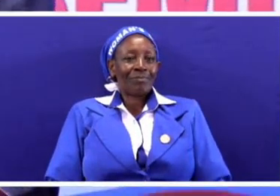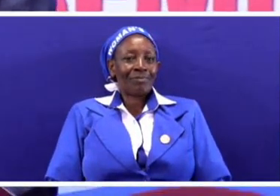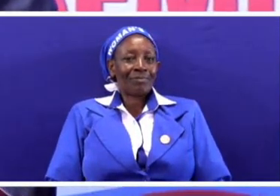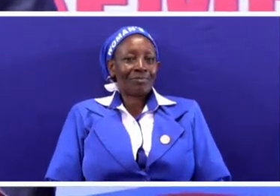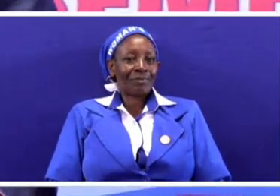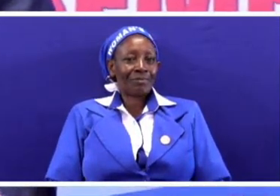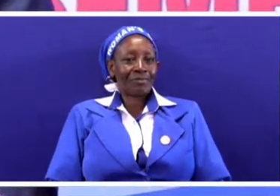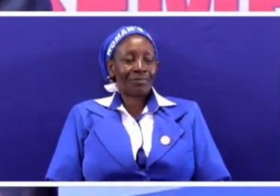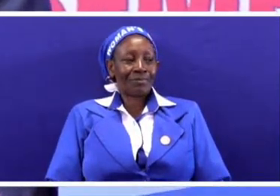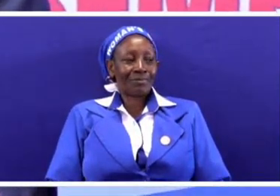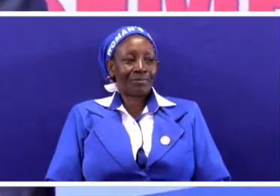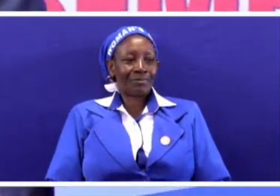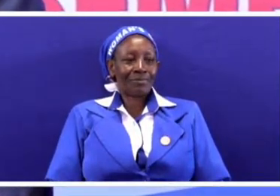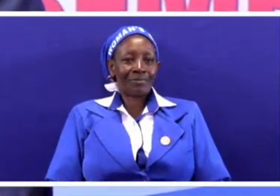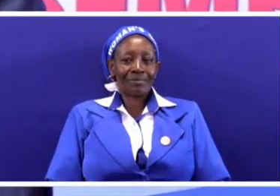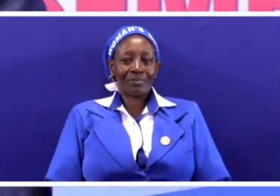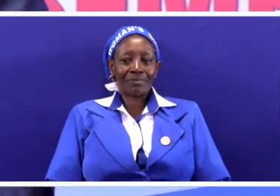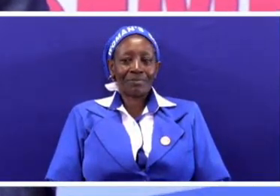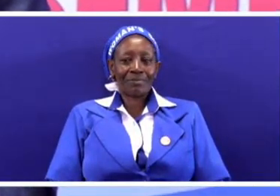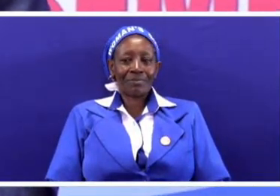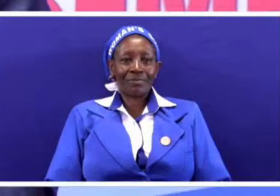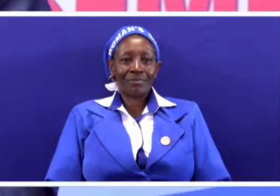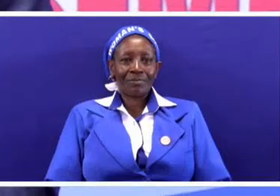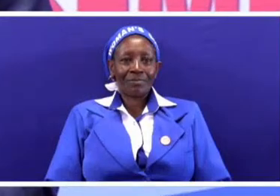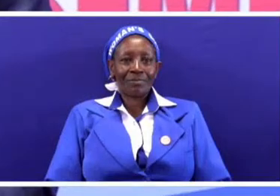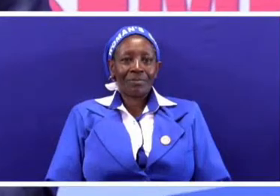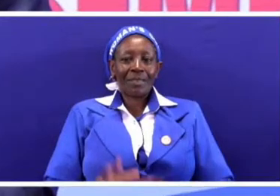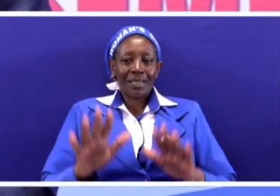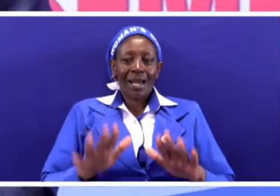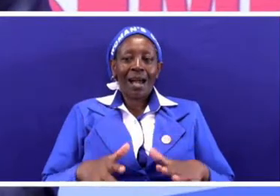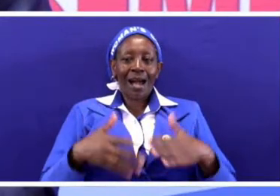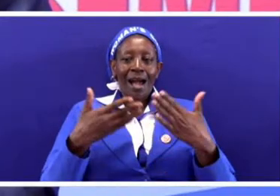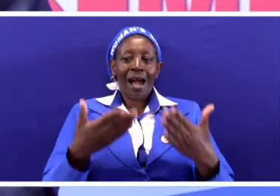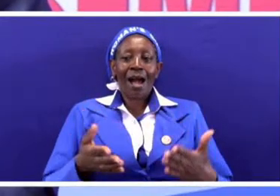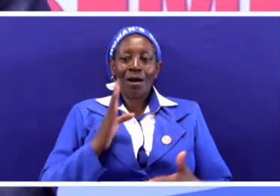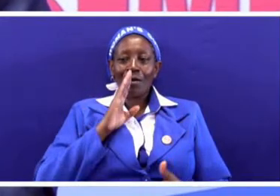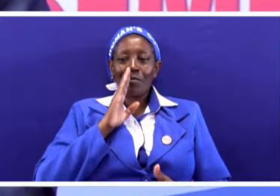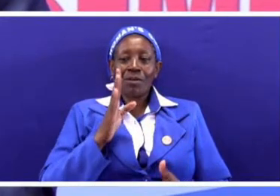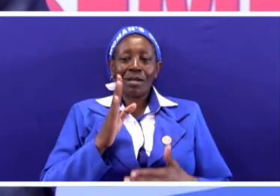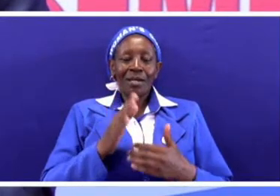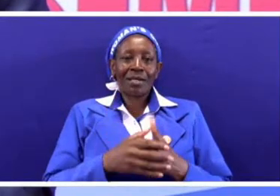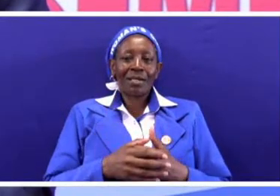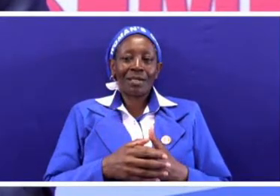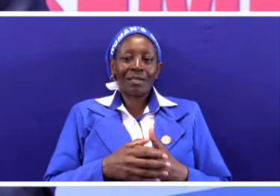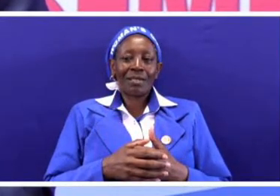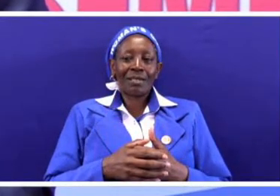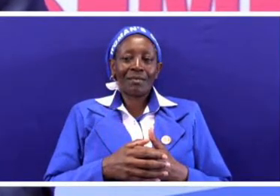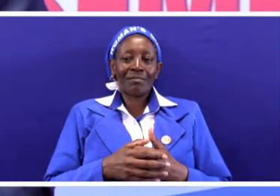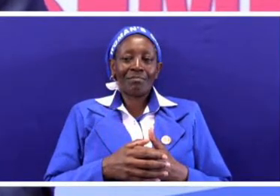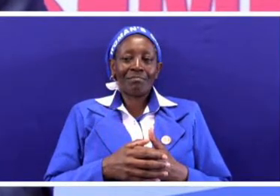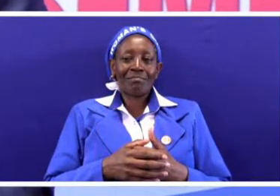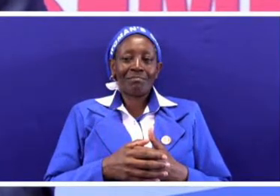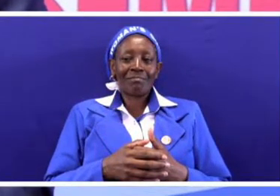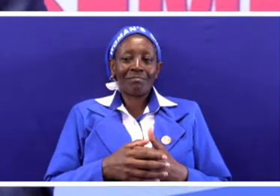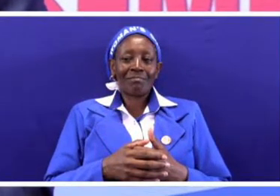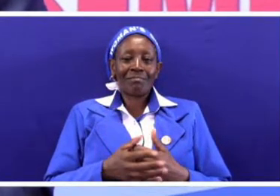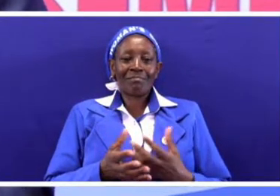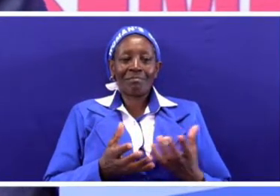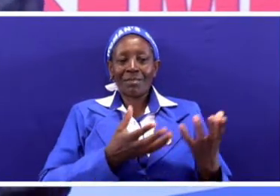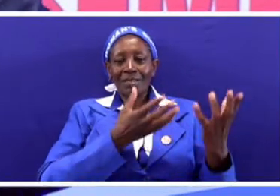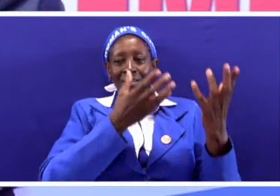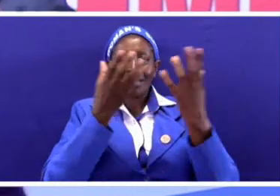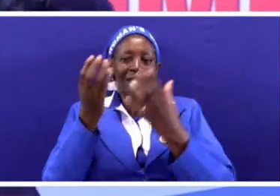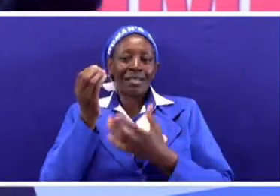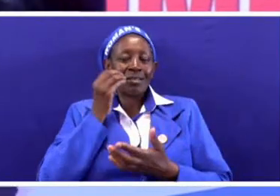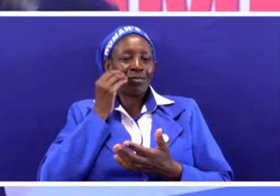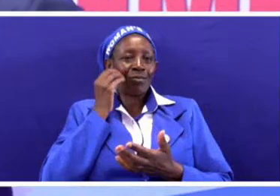a feedback. How has it been, and what are we taking home? What are we telling ourselves? And